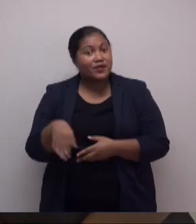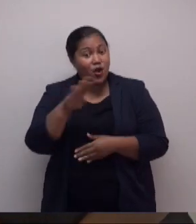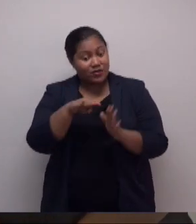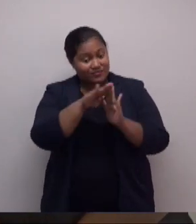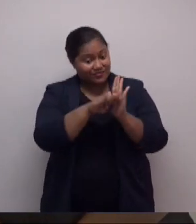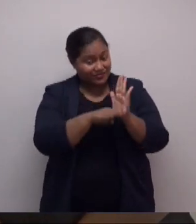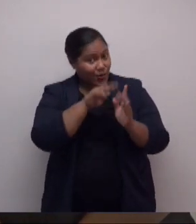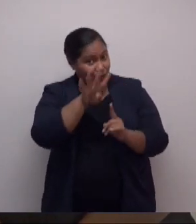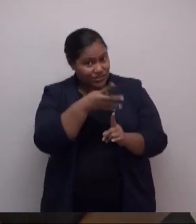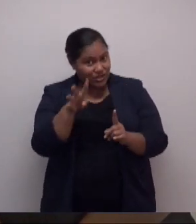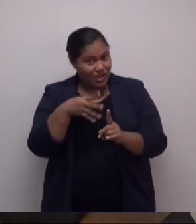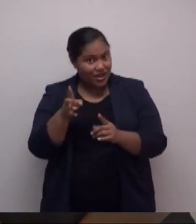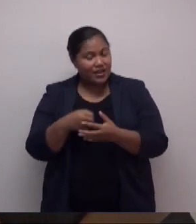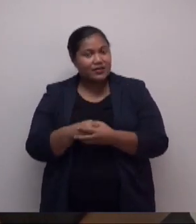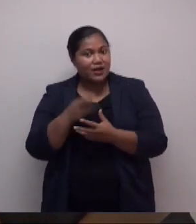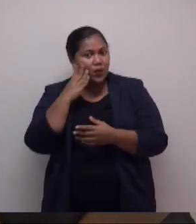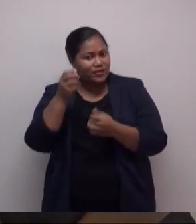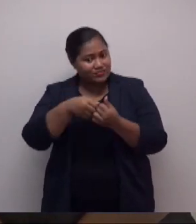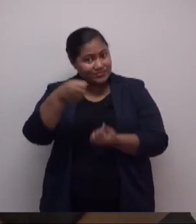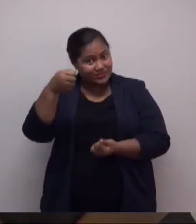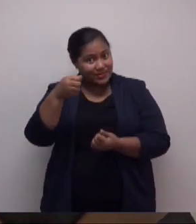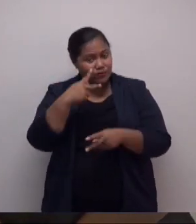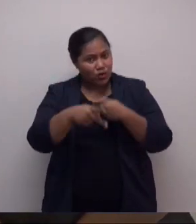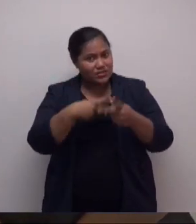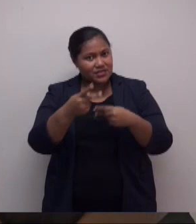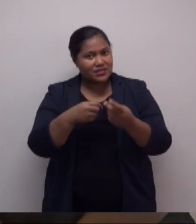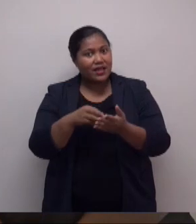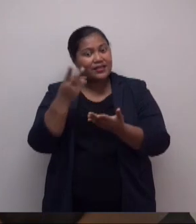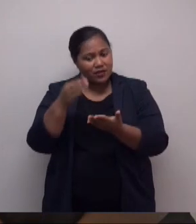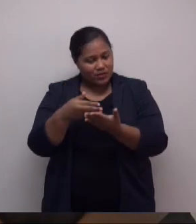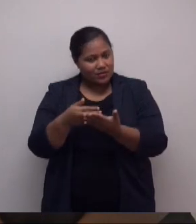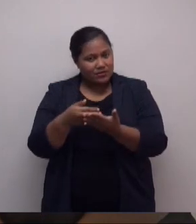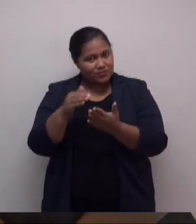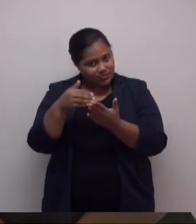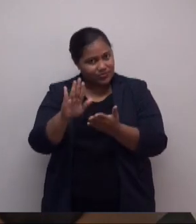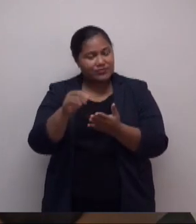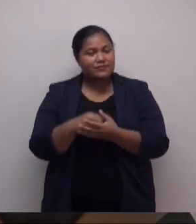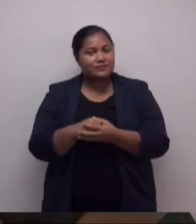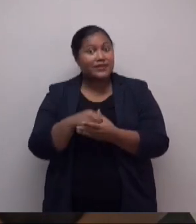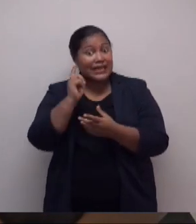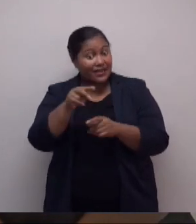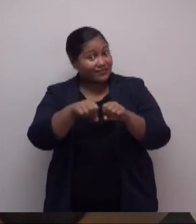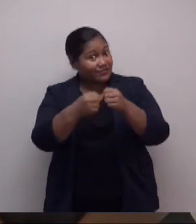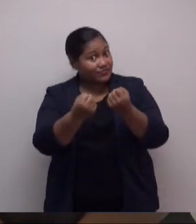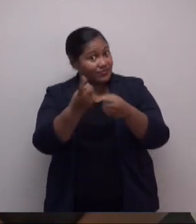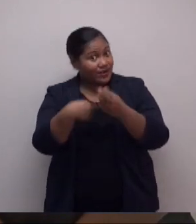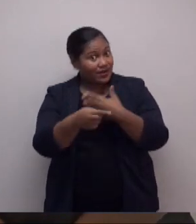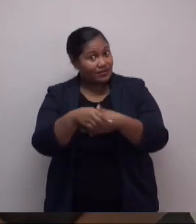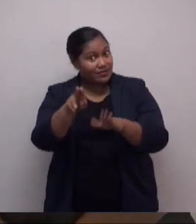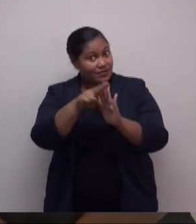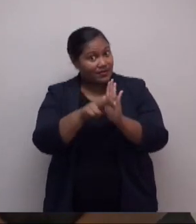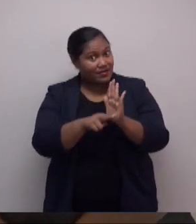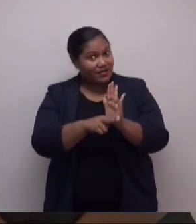be checked during the certification process and regularly enforced thereafter. Breaches will cause hotels and